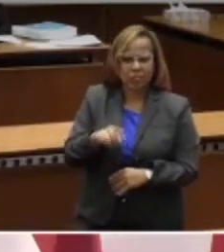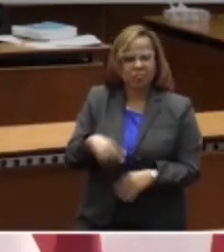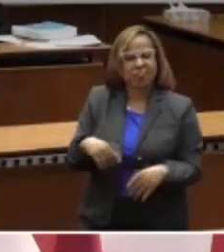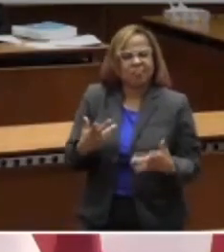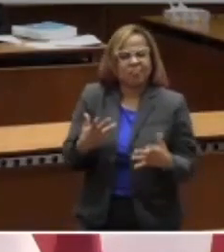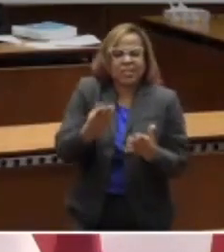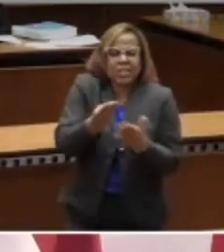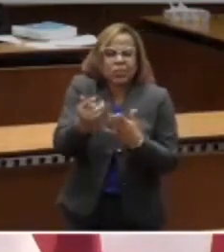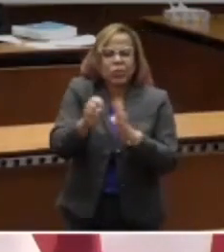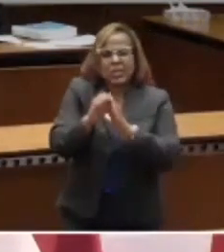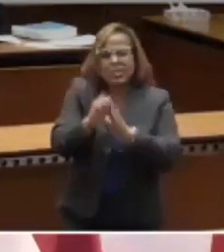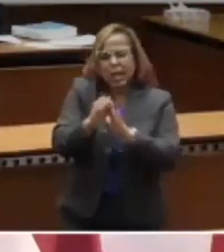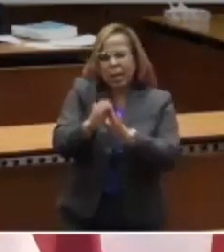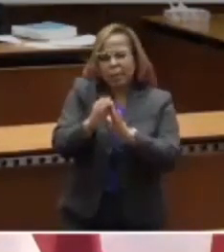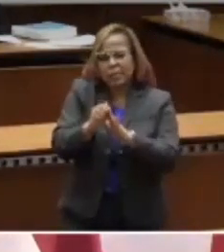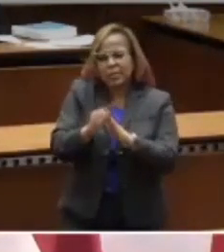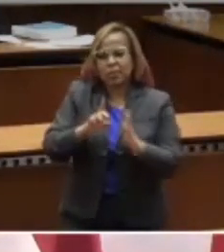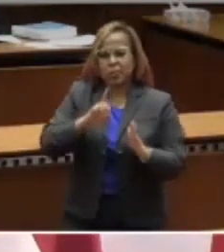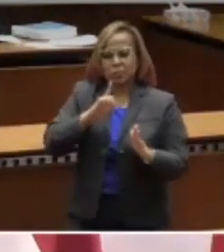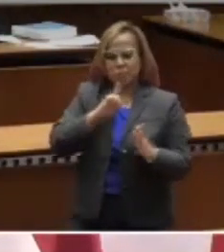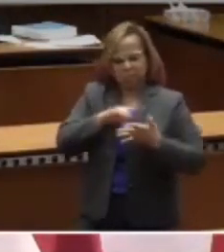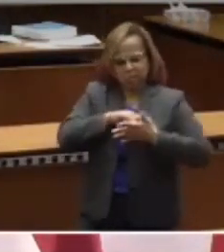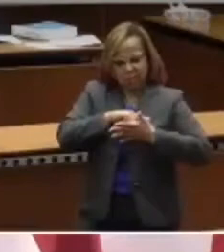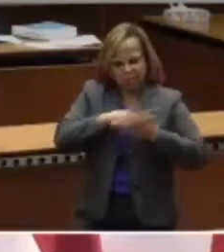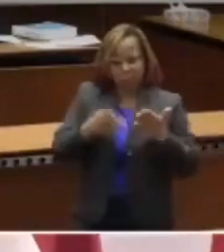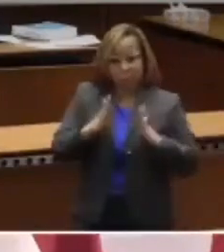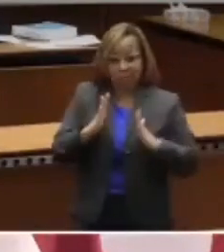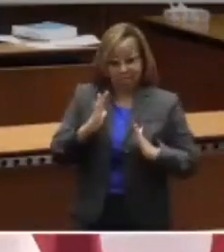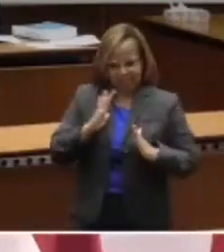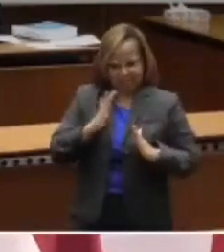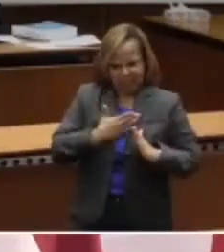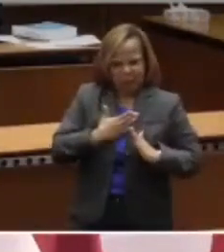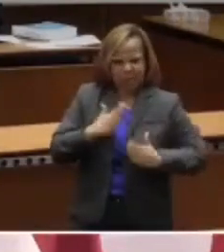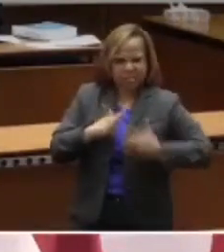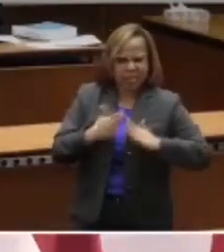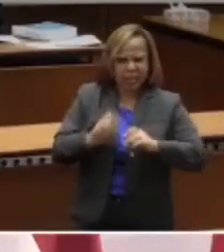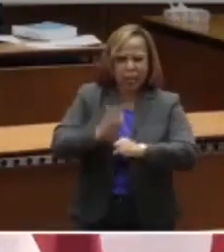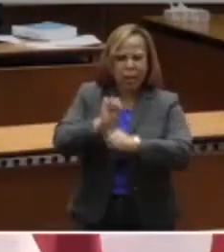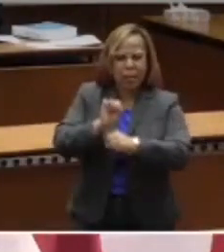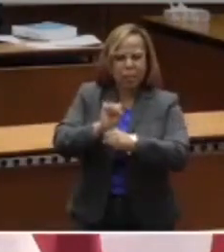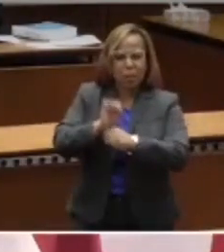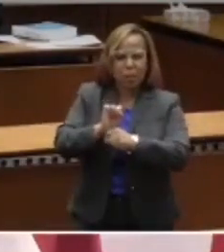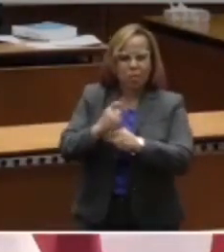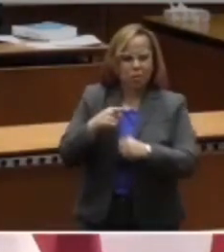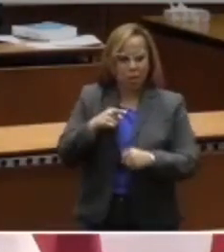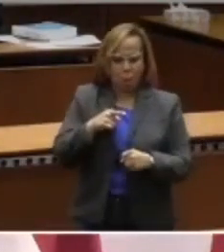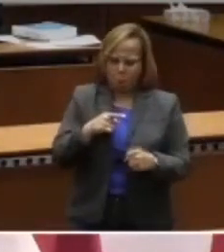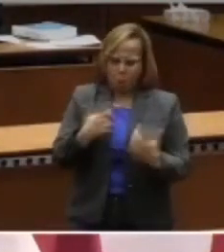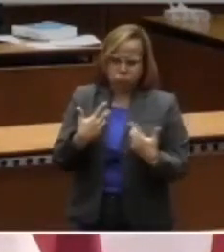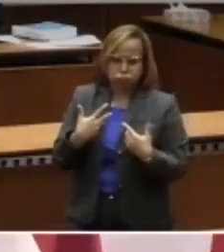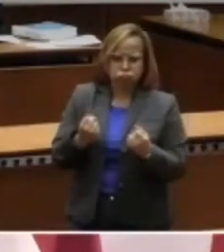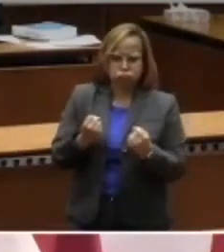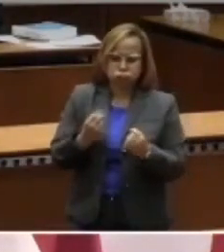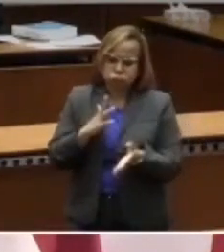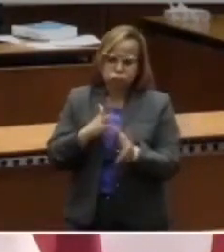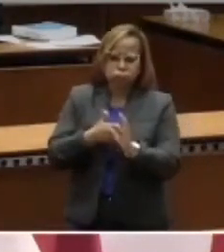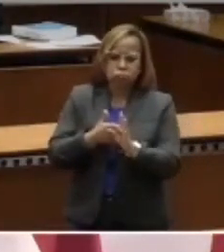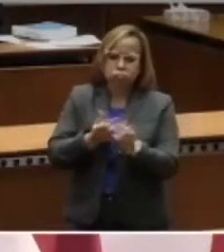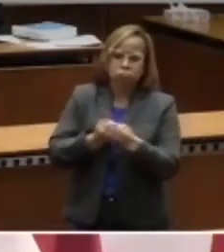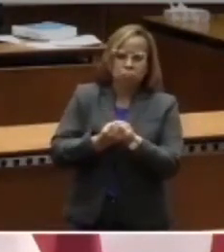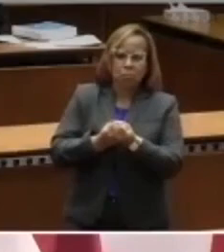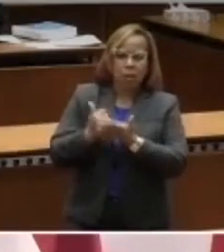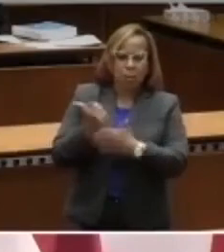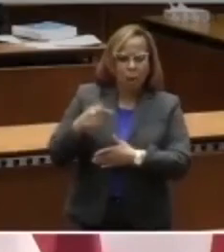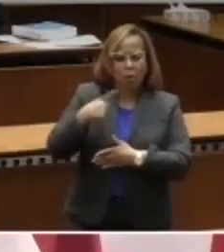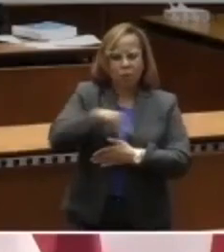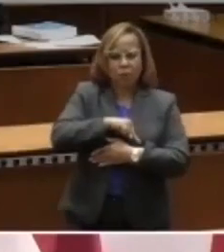these are just a few examples of the countless ways in which our city employees stood tall in helping all of